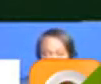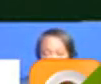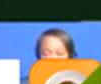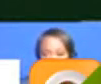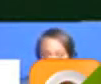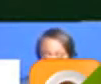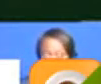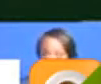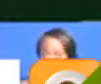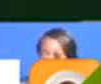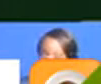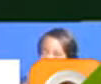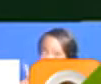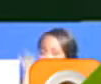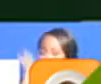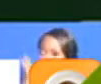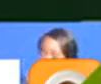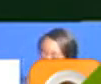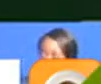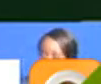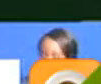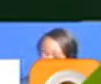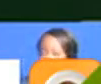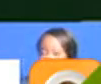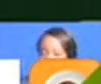The people of Kenya have not only